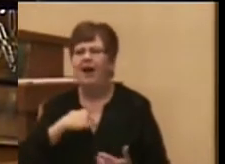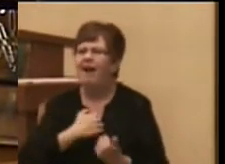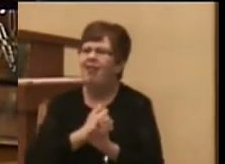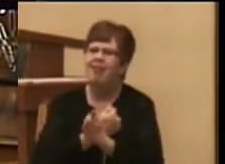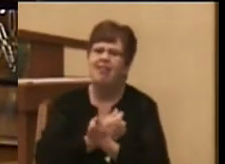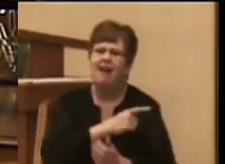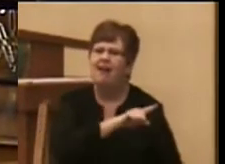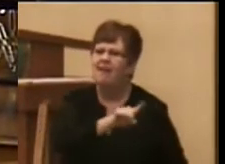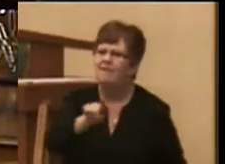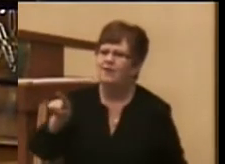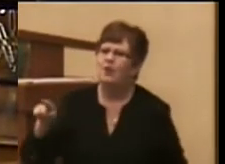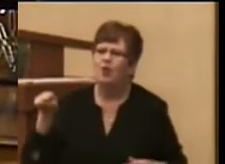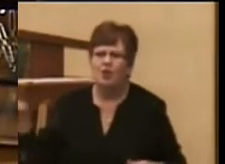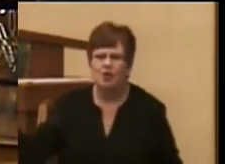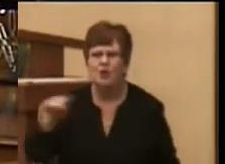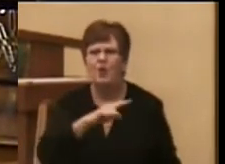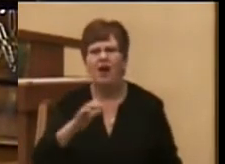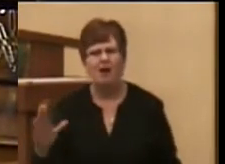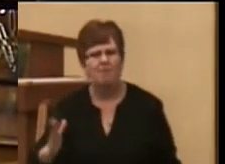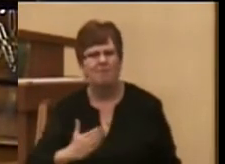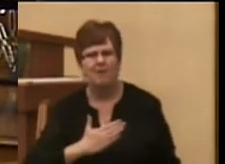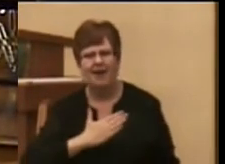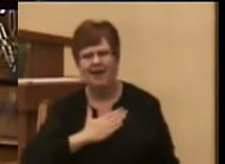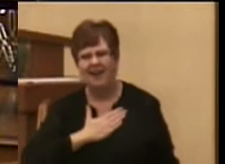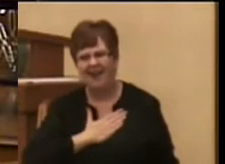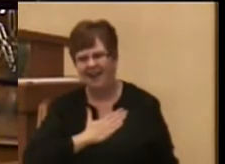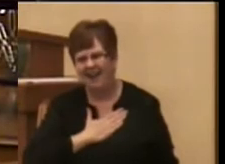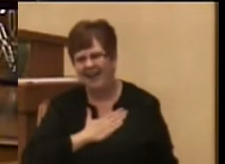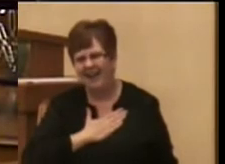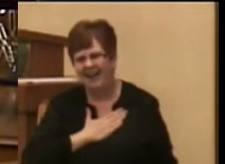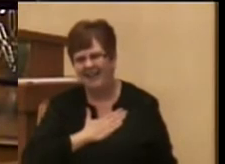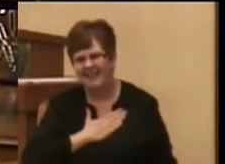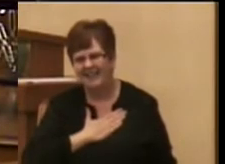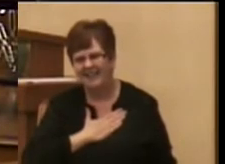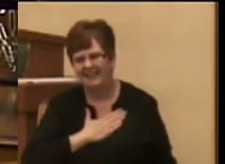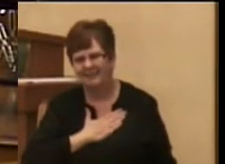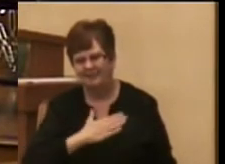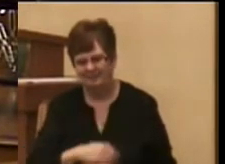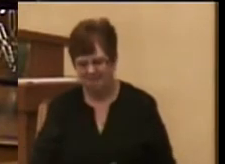you and you are mine.